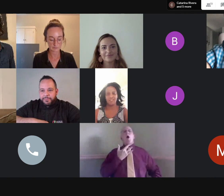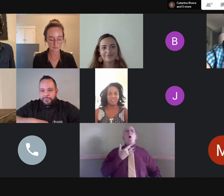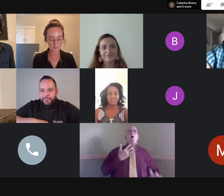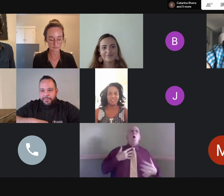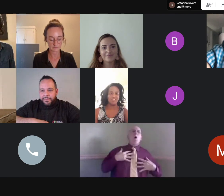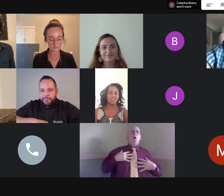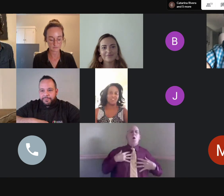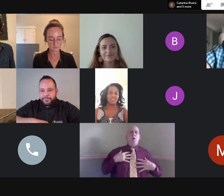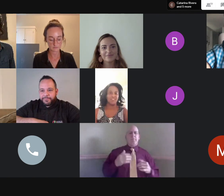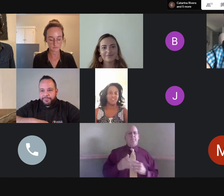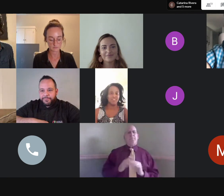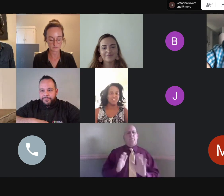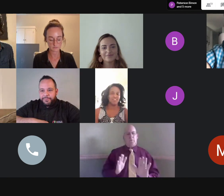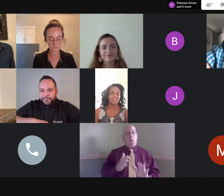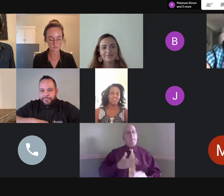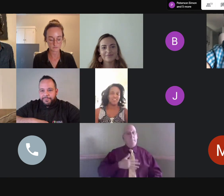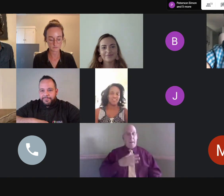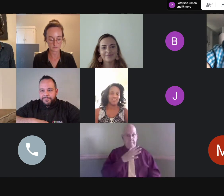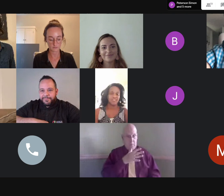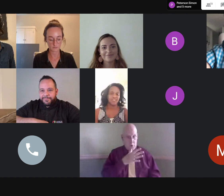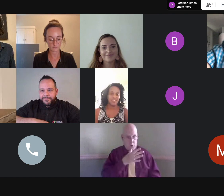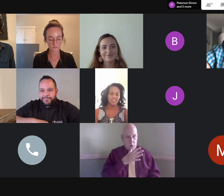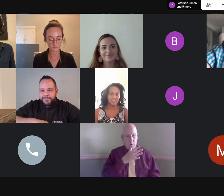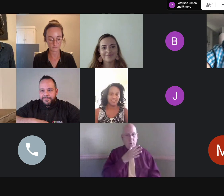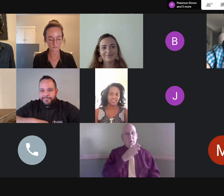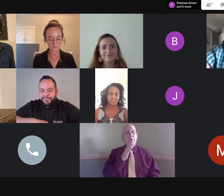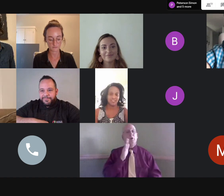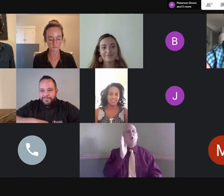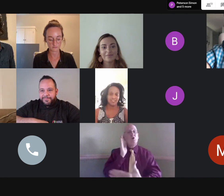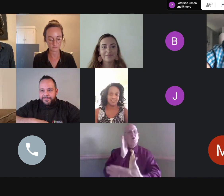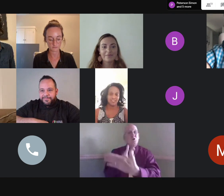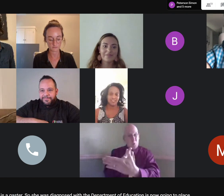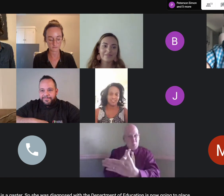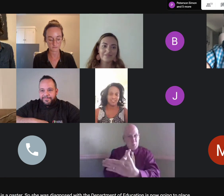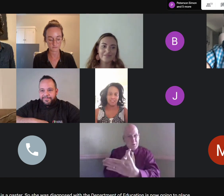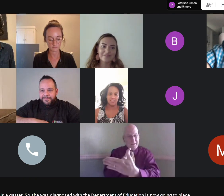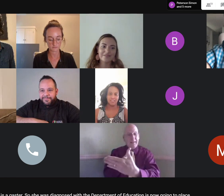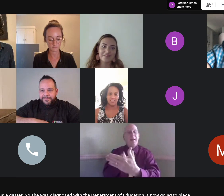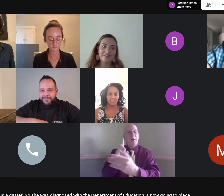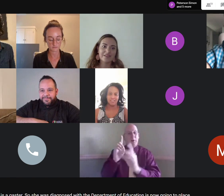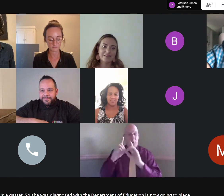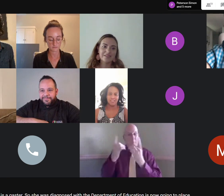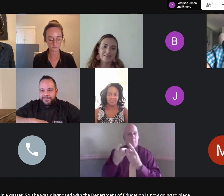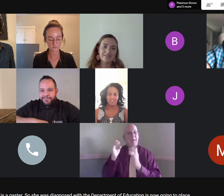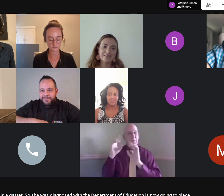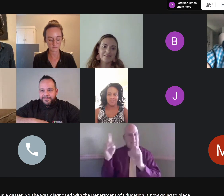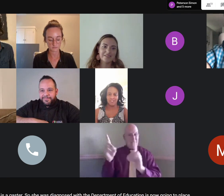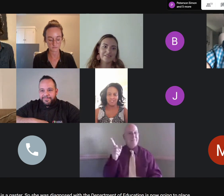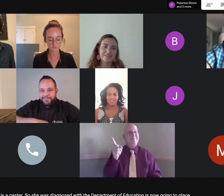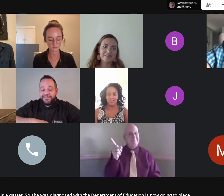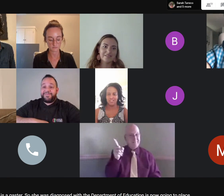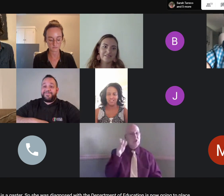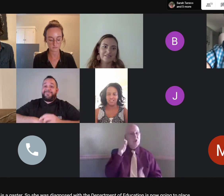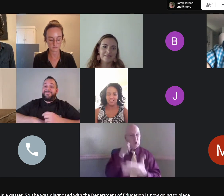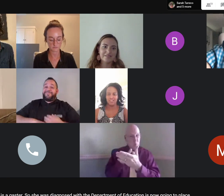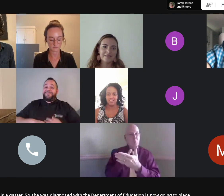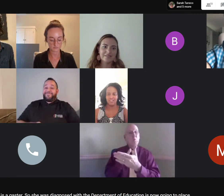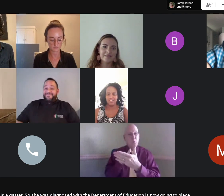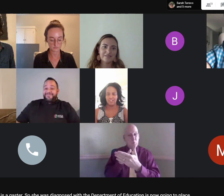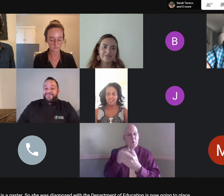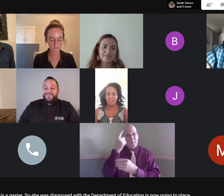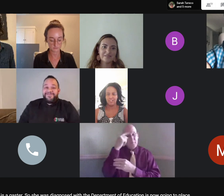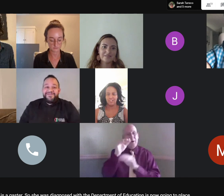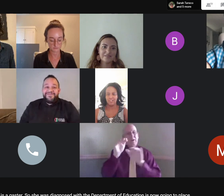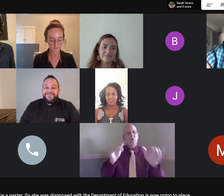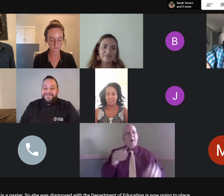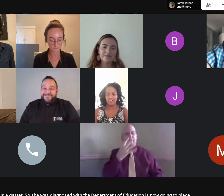My mother went so far as to get sued by the Department of Education twice for Child Neglect